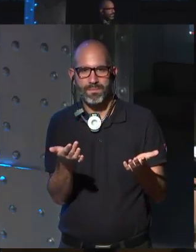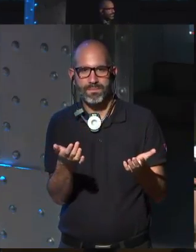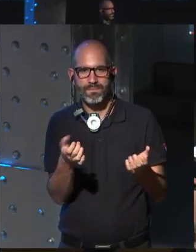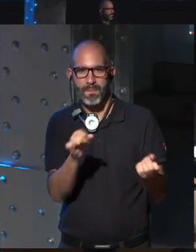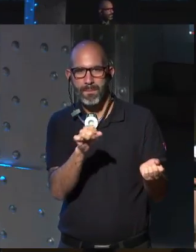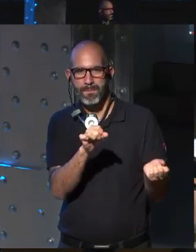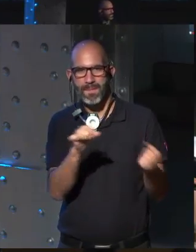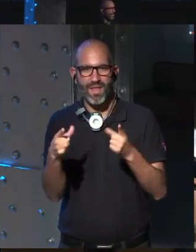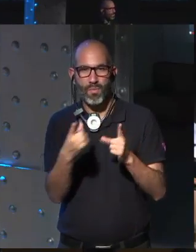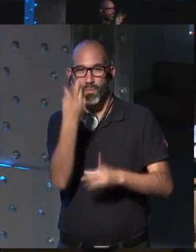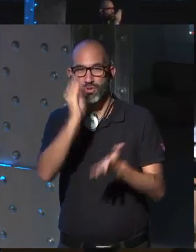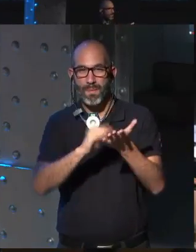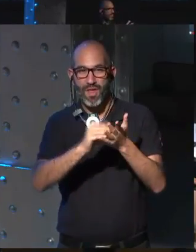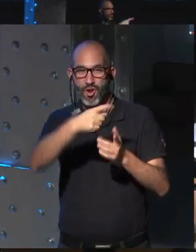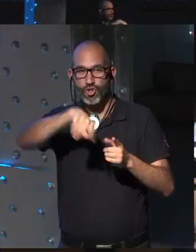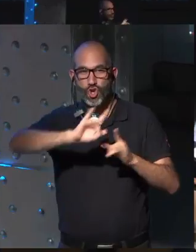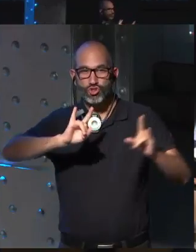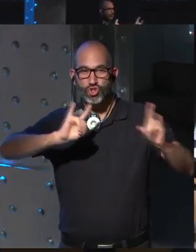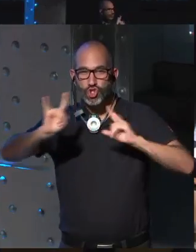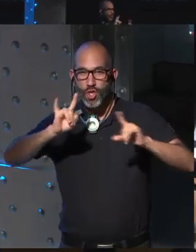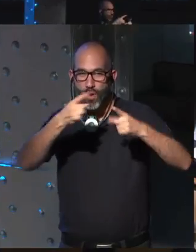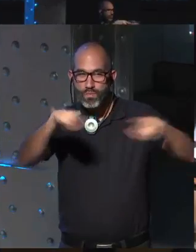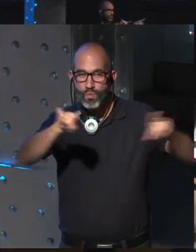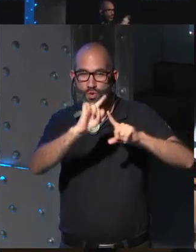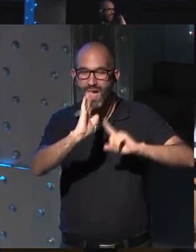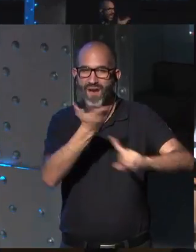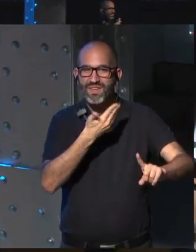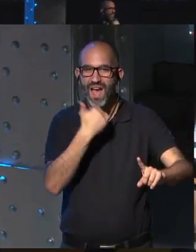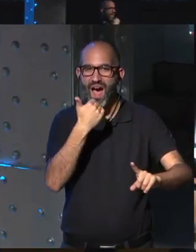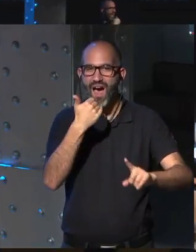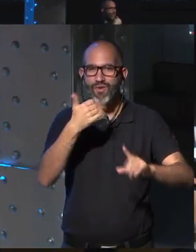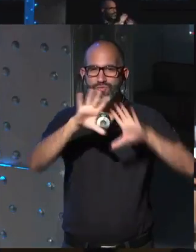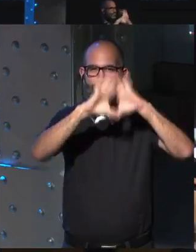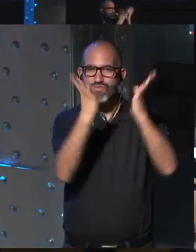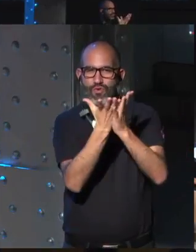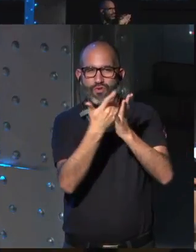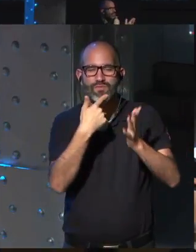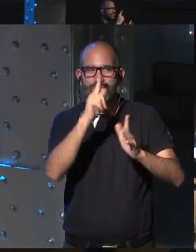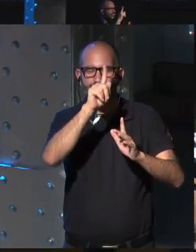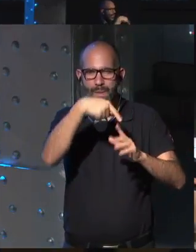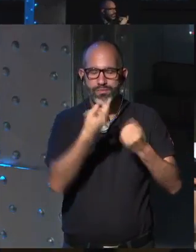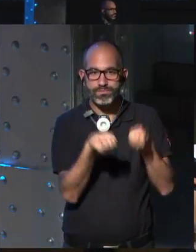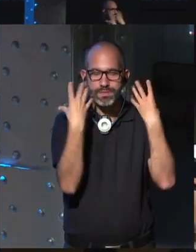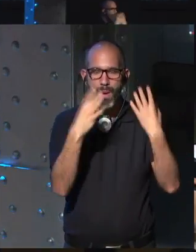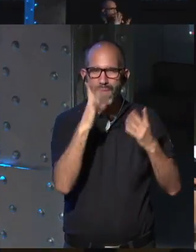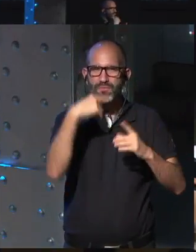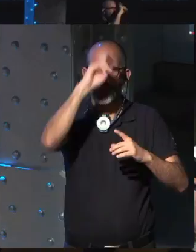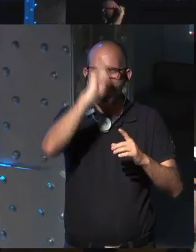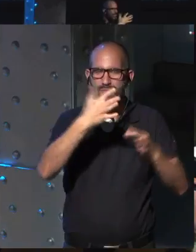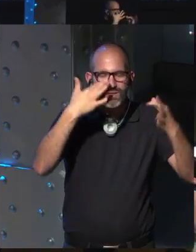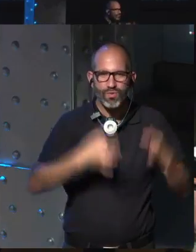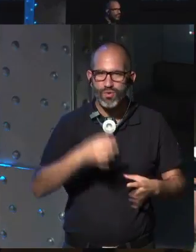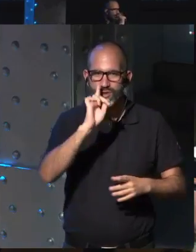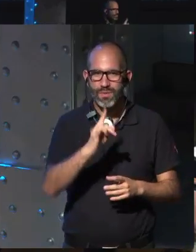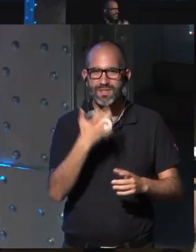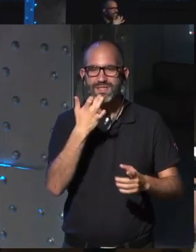we see the world. And it turns out, without going into too much detail, that it is. The other thing I want to add, if anyone wants to keep asking me